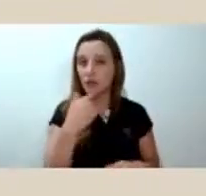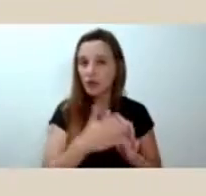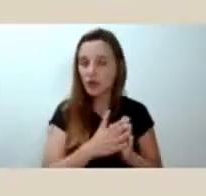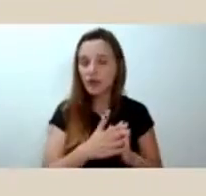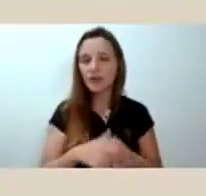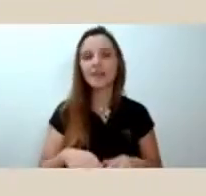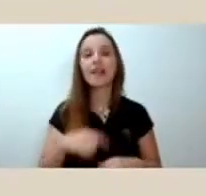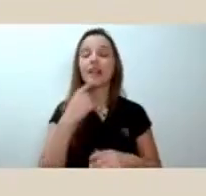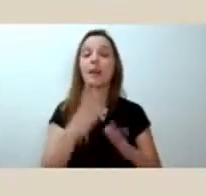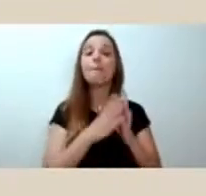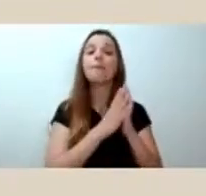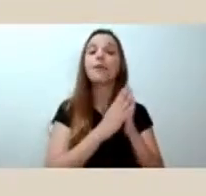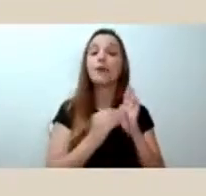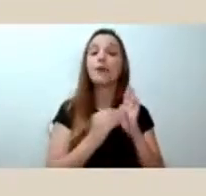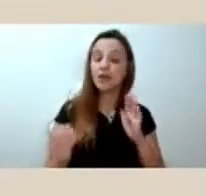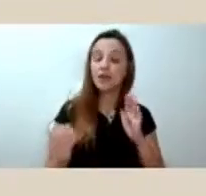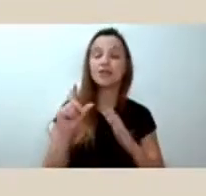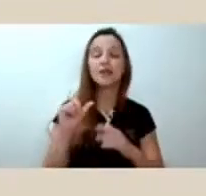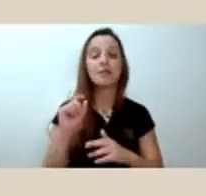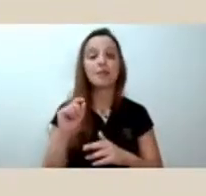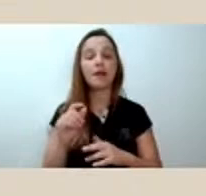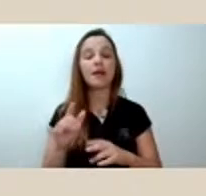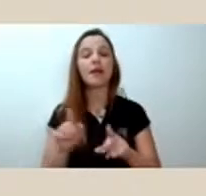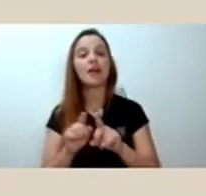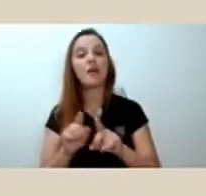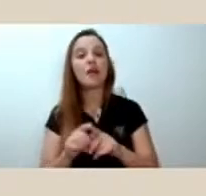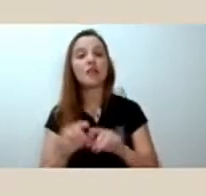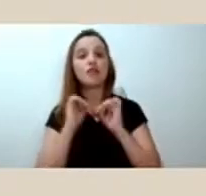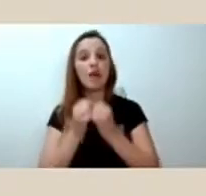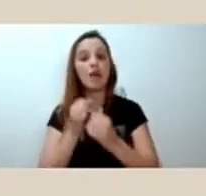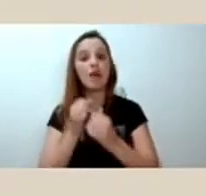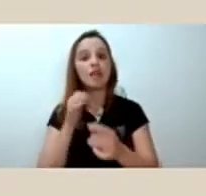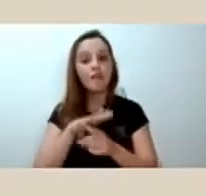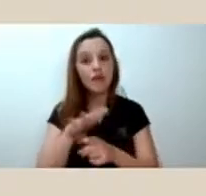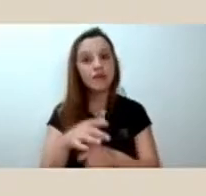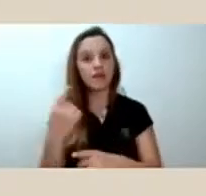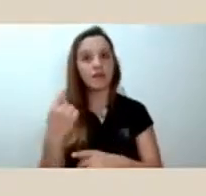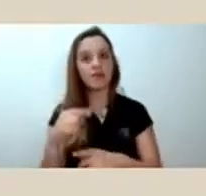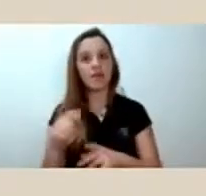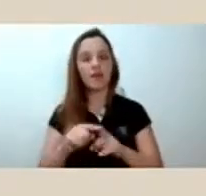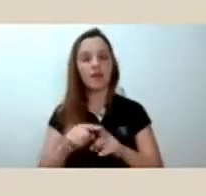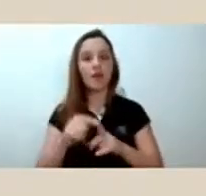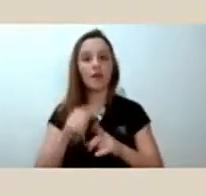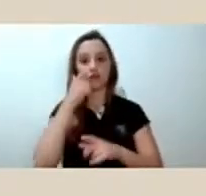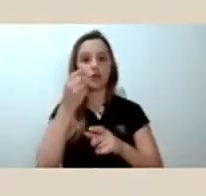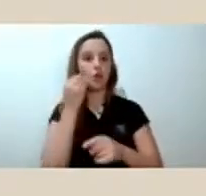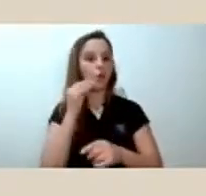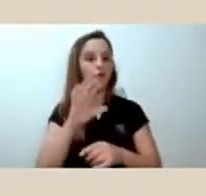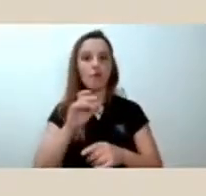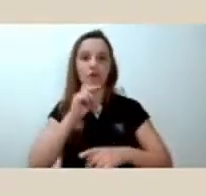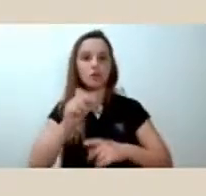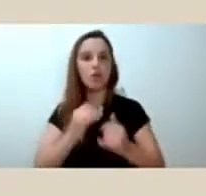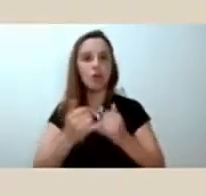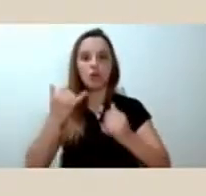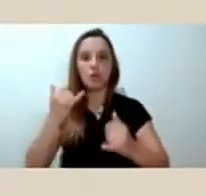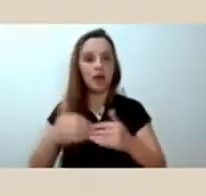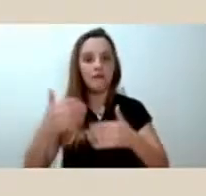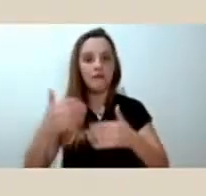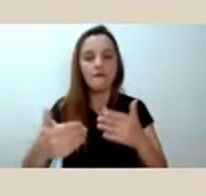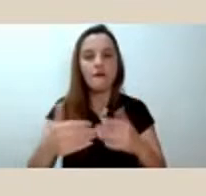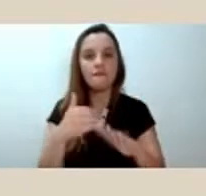Padrões e reflexos socialmente influenciados. The patterns and the reflexes that are socially